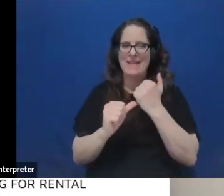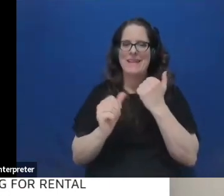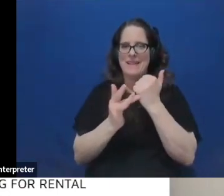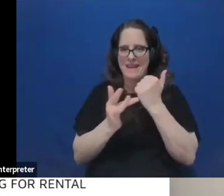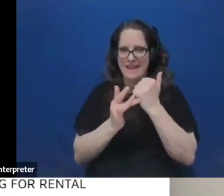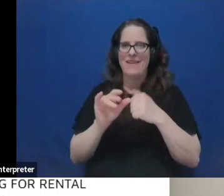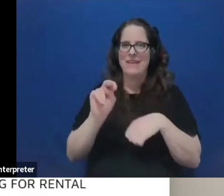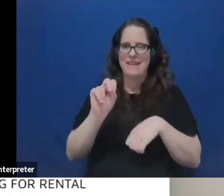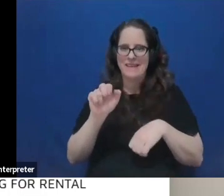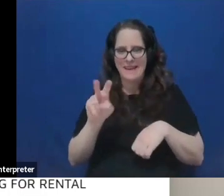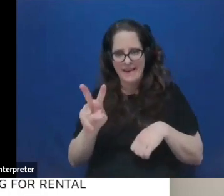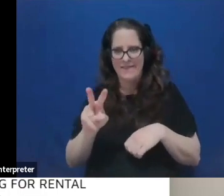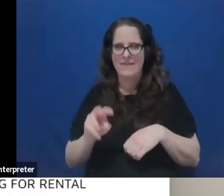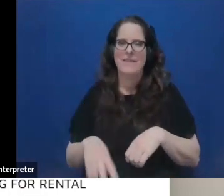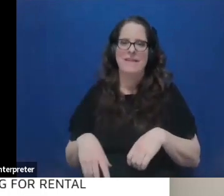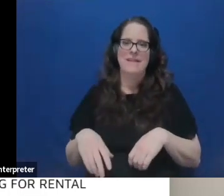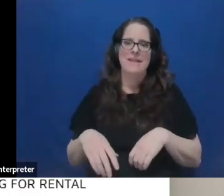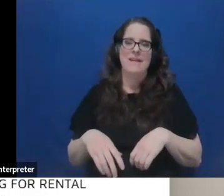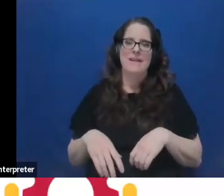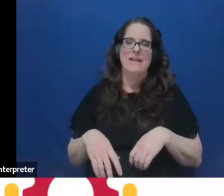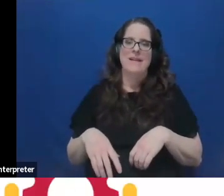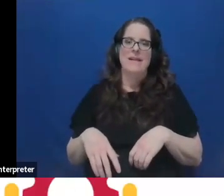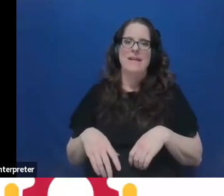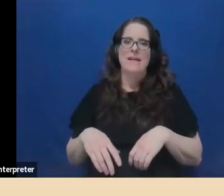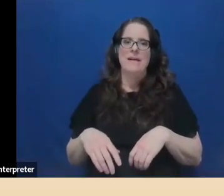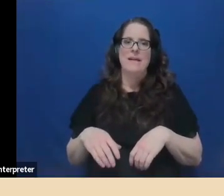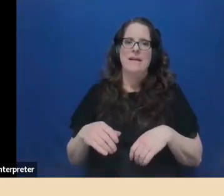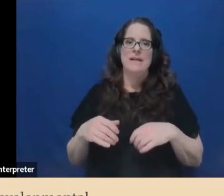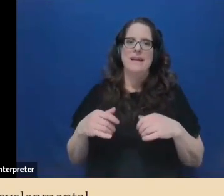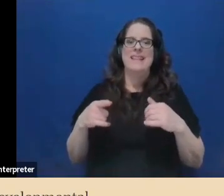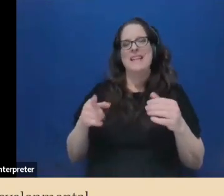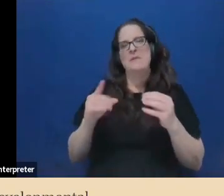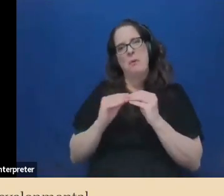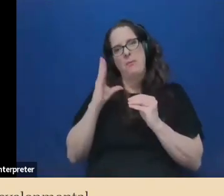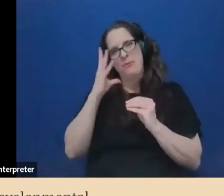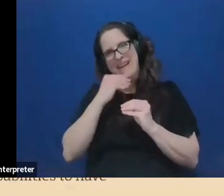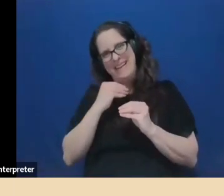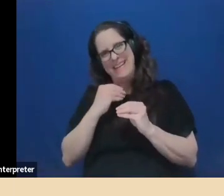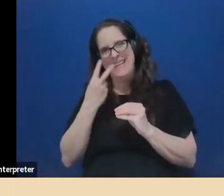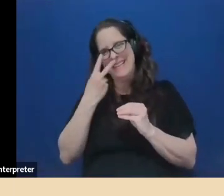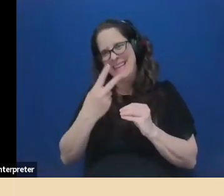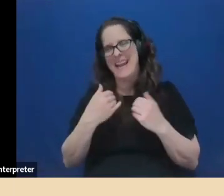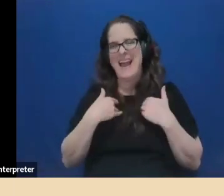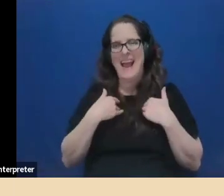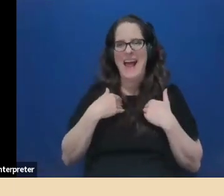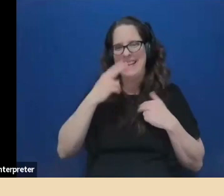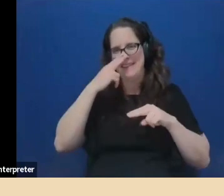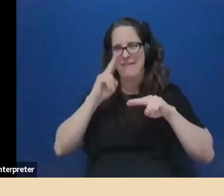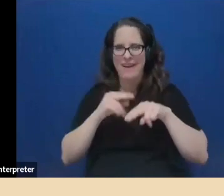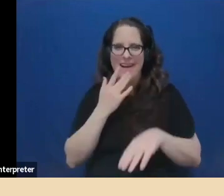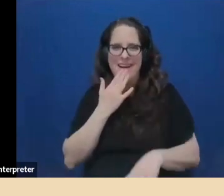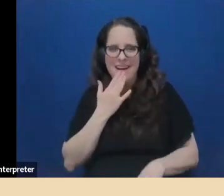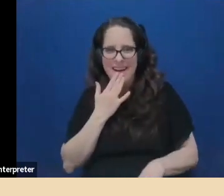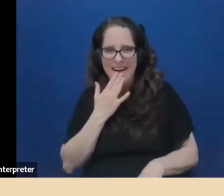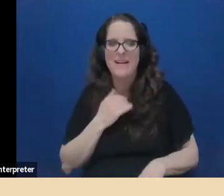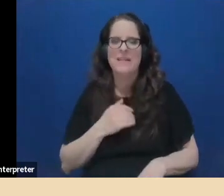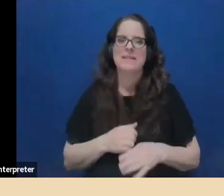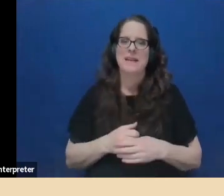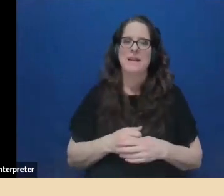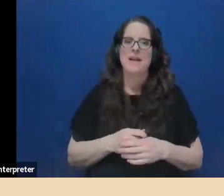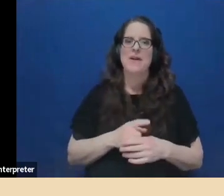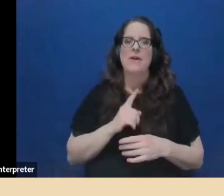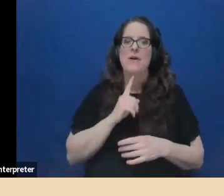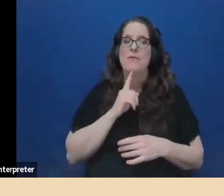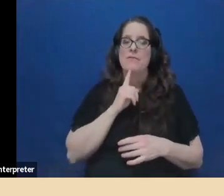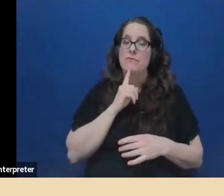AT Navigator for short. And this is a little prettier to see all the nice fun colors, but it's essentially very, very